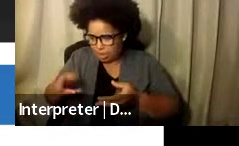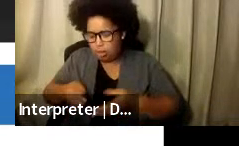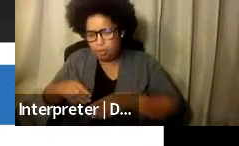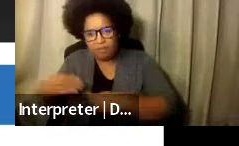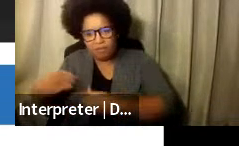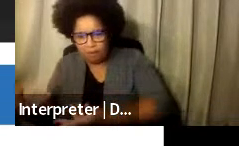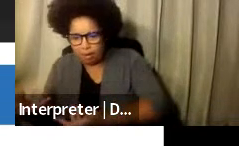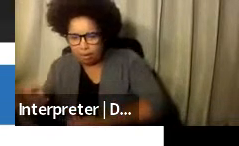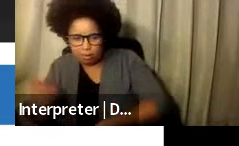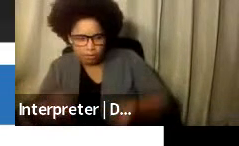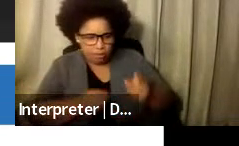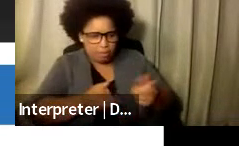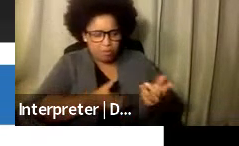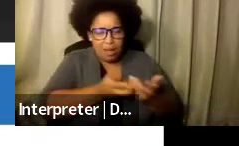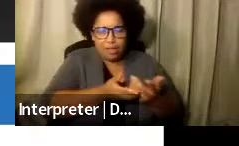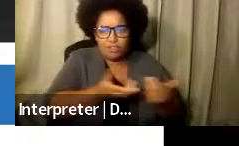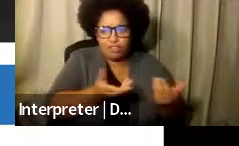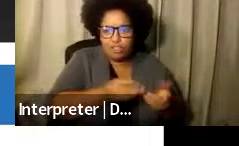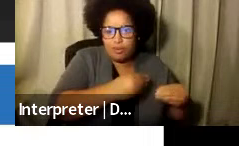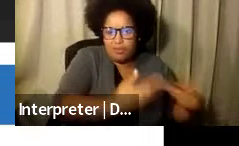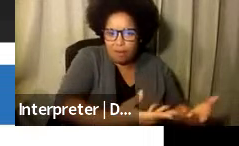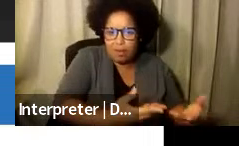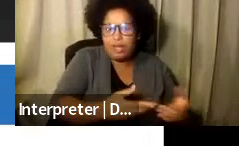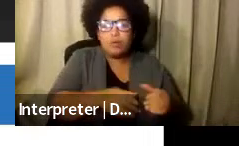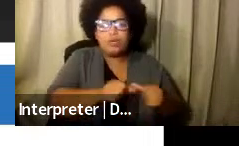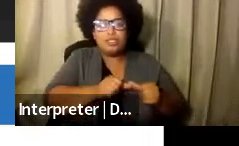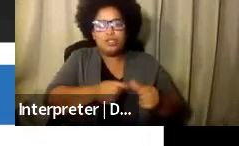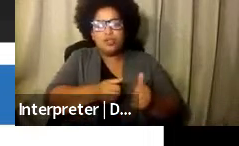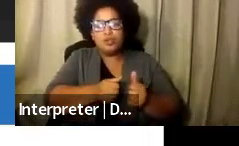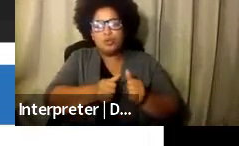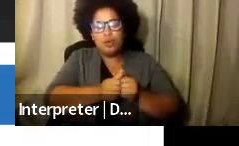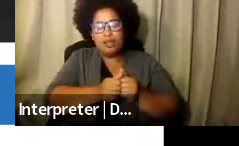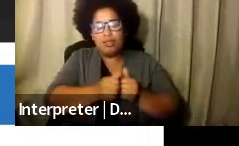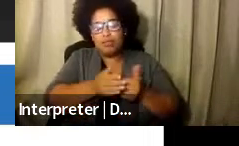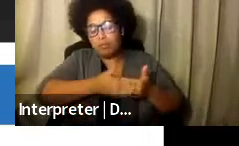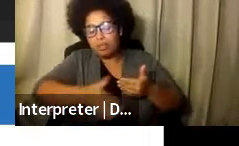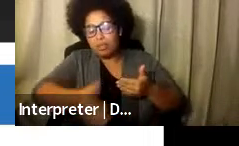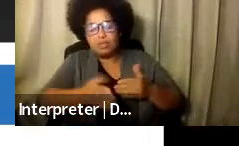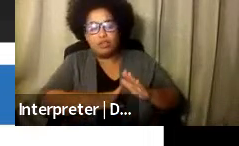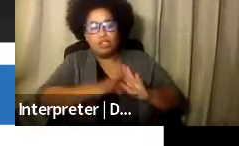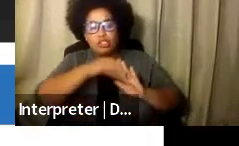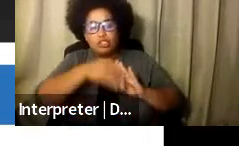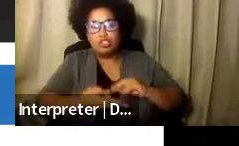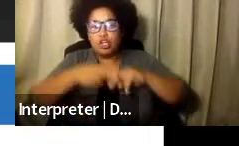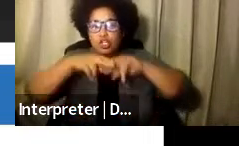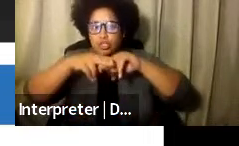be continuing through the fall and winter surge with our services.